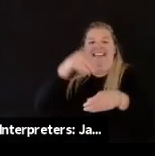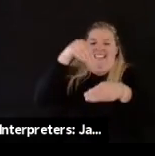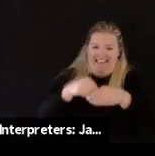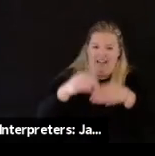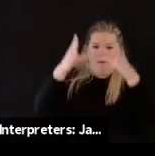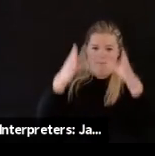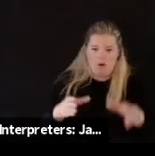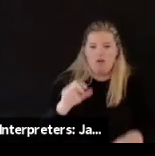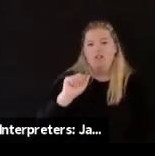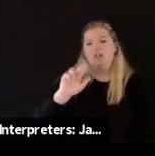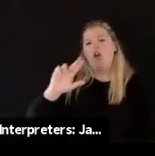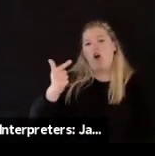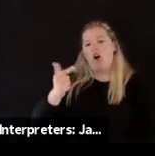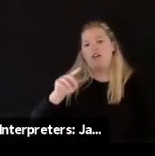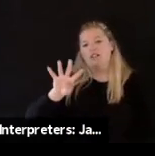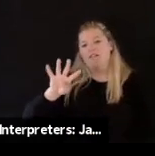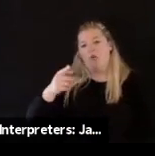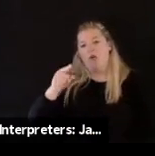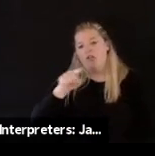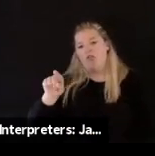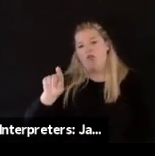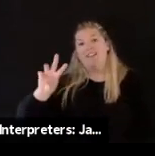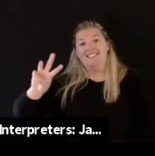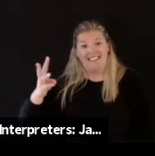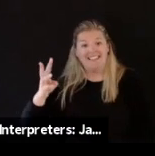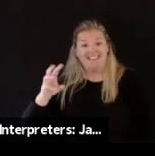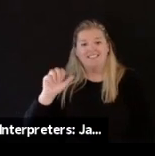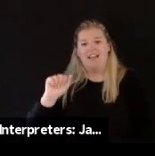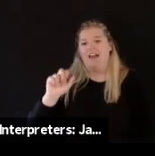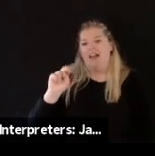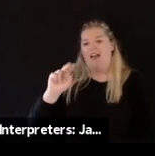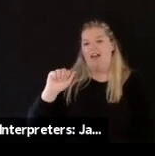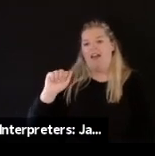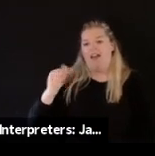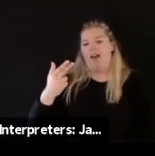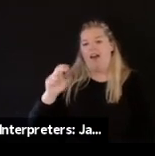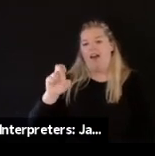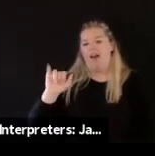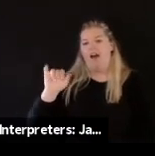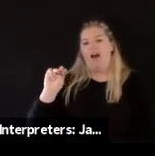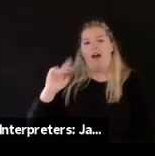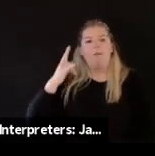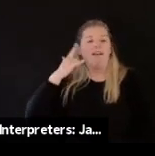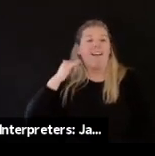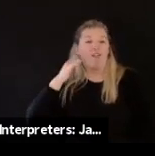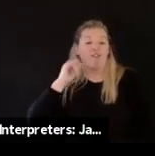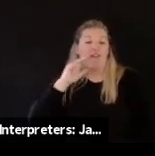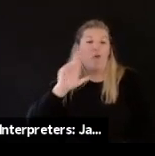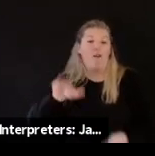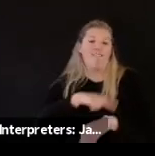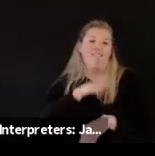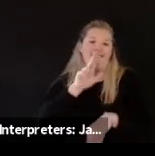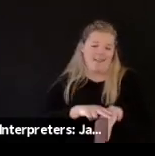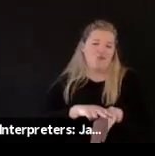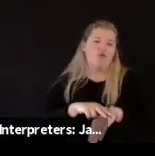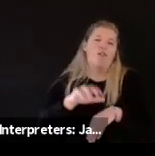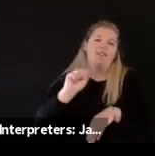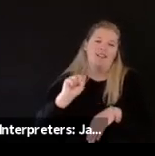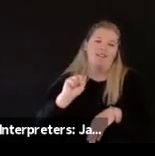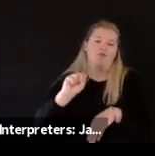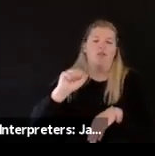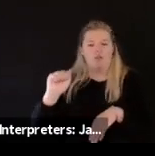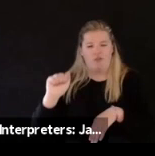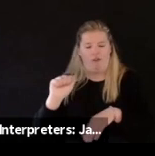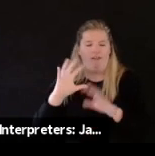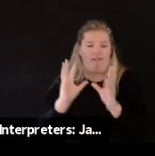4th through the 6th in Anaheim, California, for the National Sexual Assault Conference. Thank you all so much. We hope to